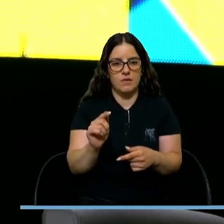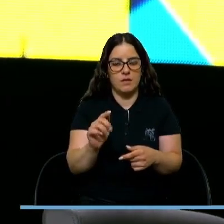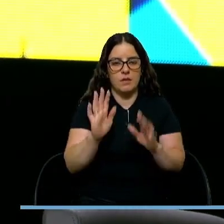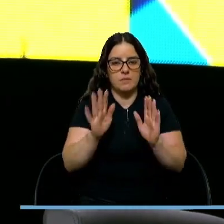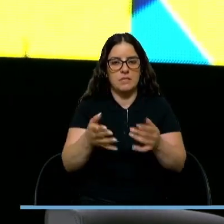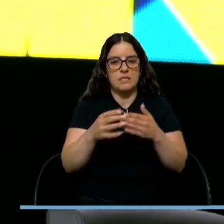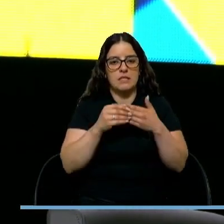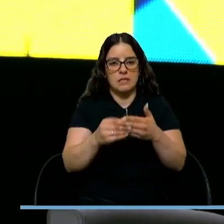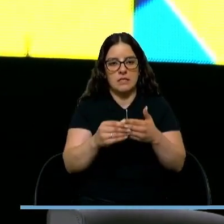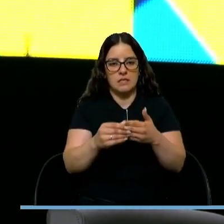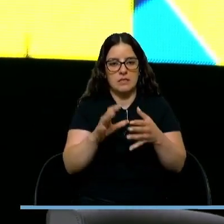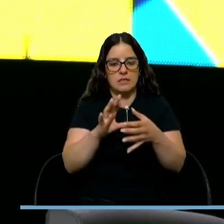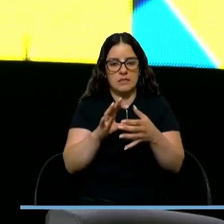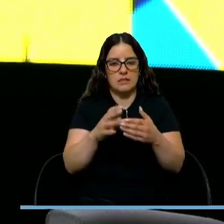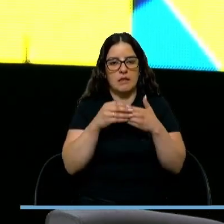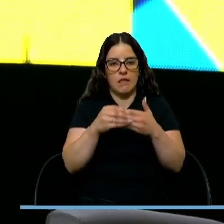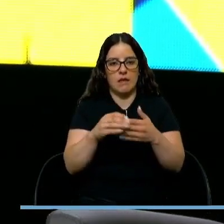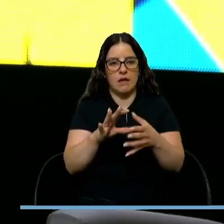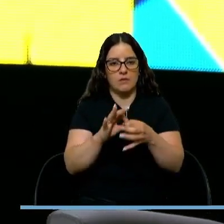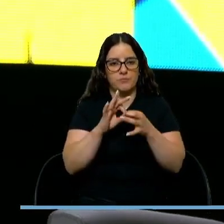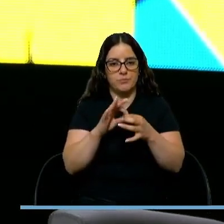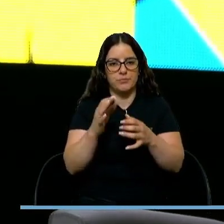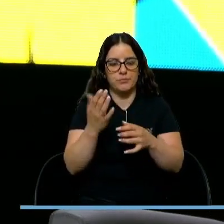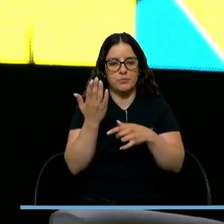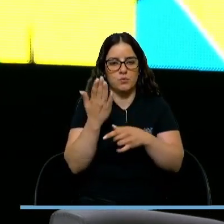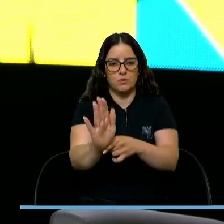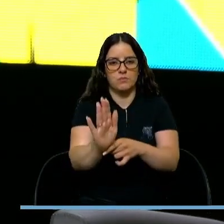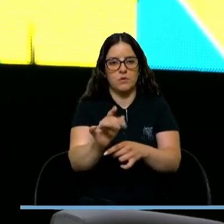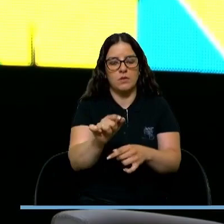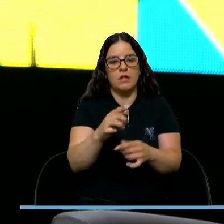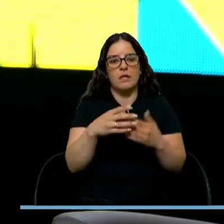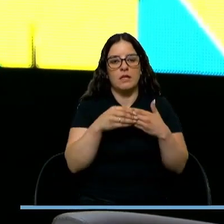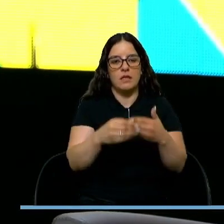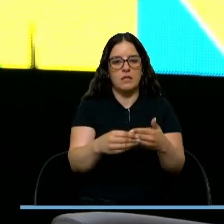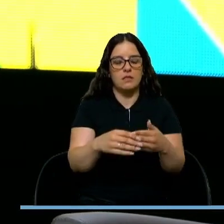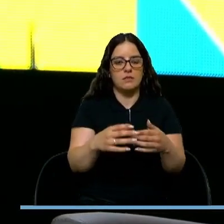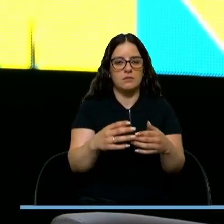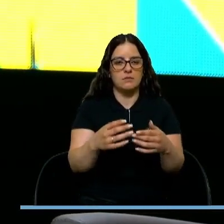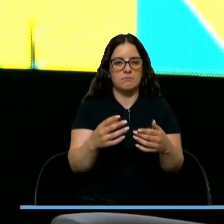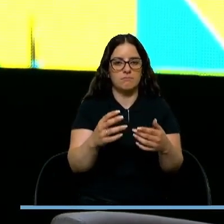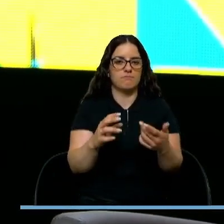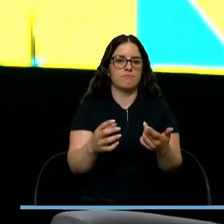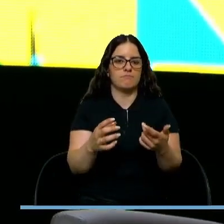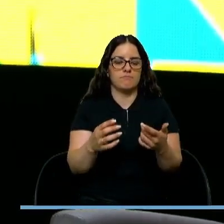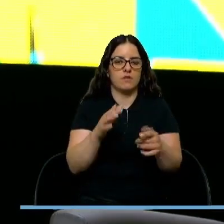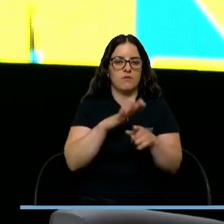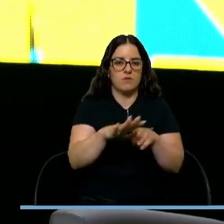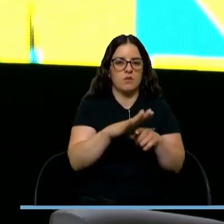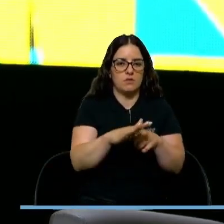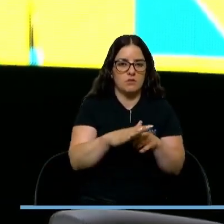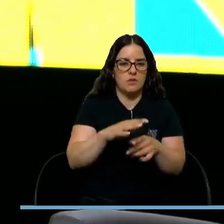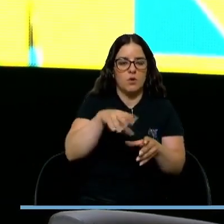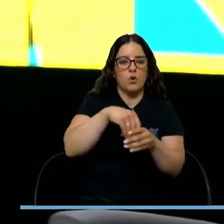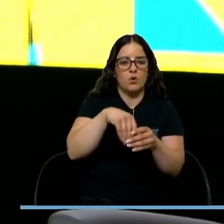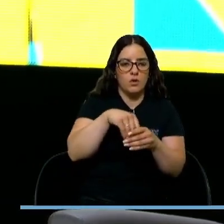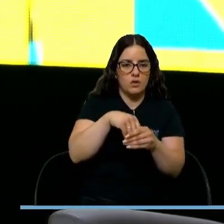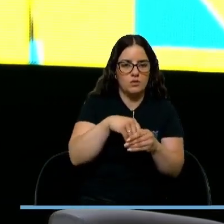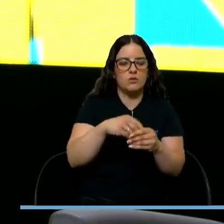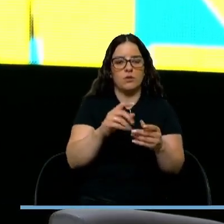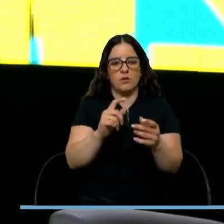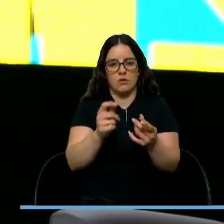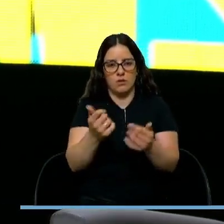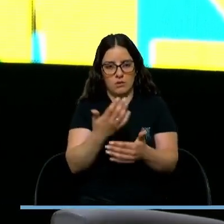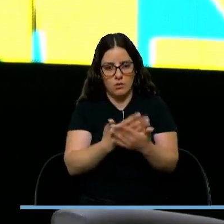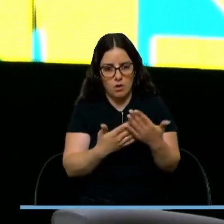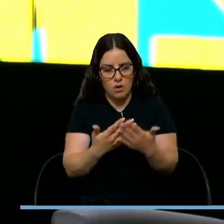led by examples. So it starts with leadership. Of course, leadership is limited by a regulatory,